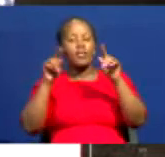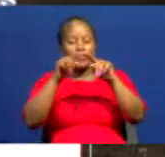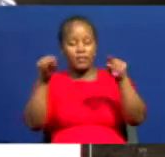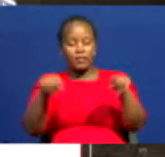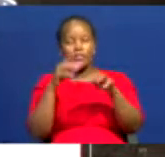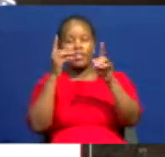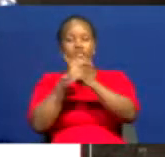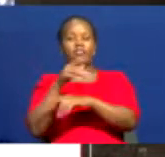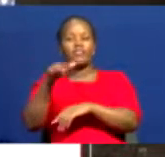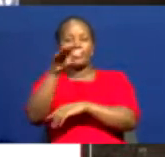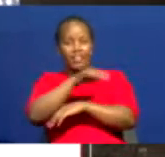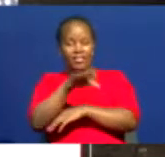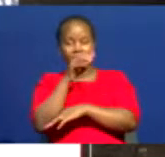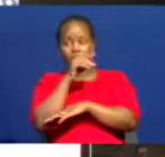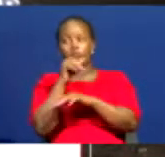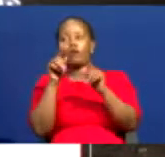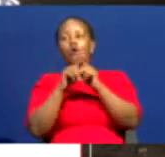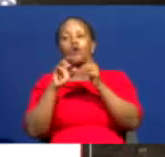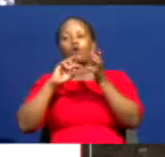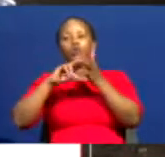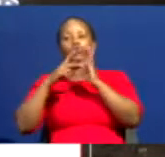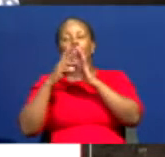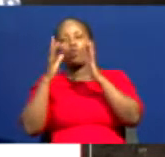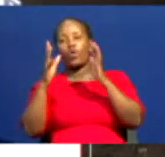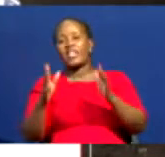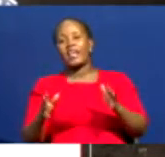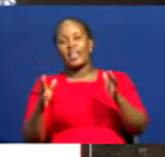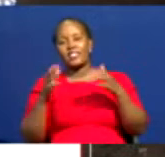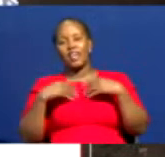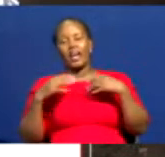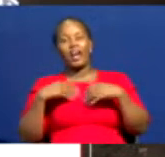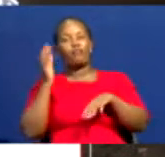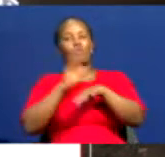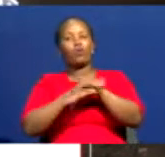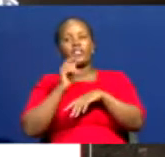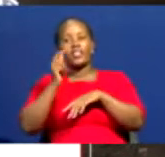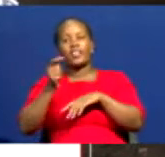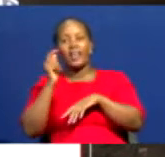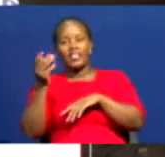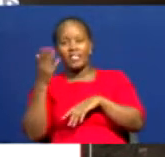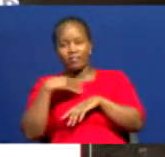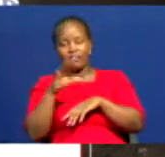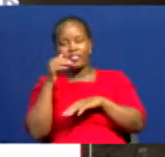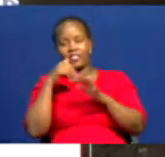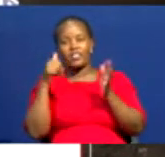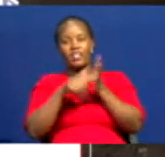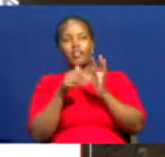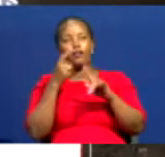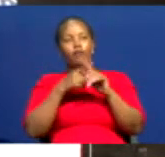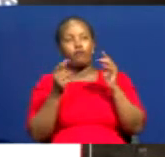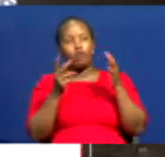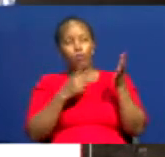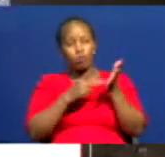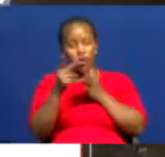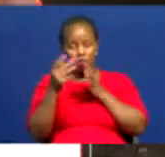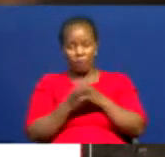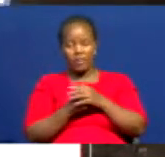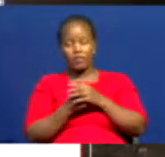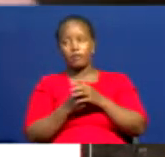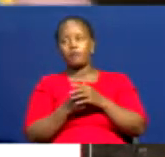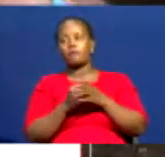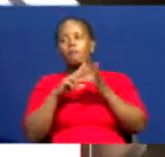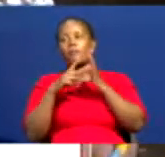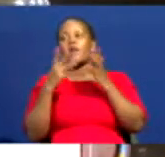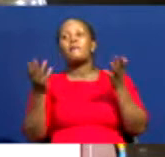Right. I think what the contractor has already gotten the award letter from the procurement side.